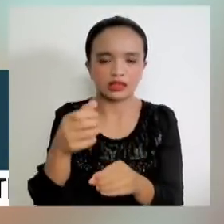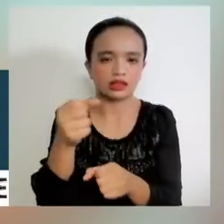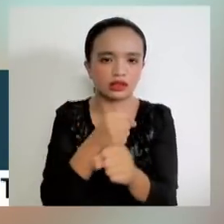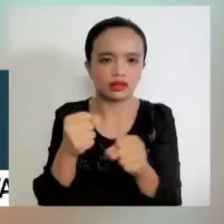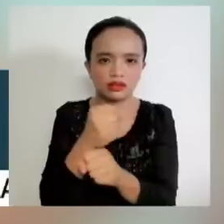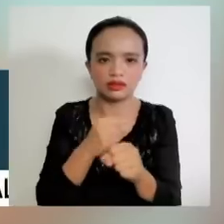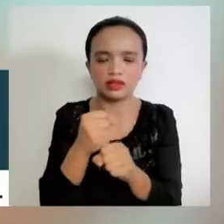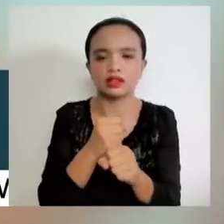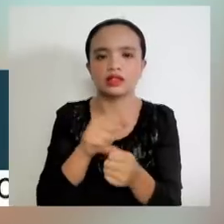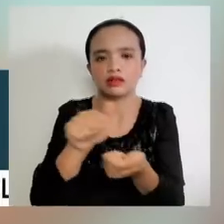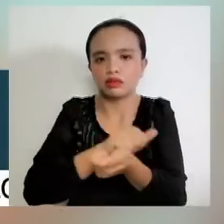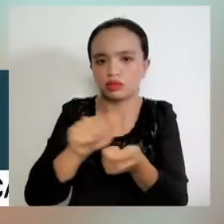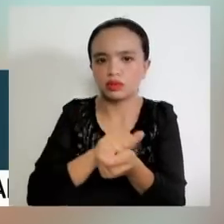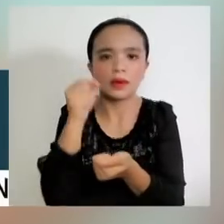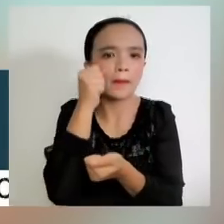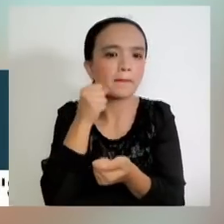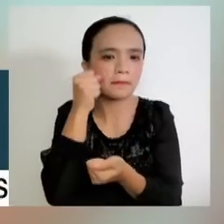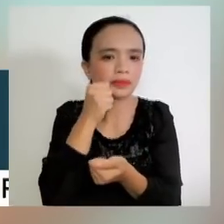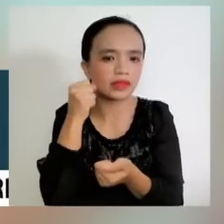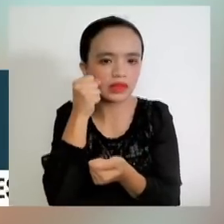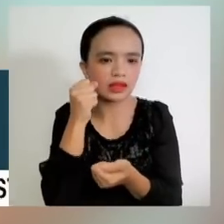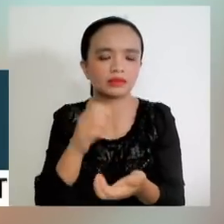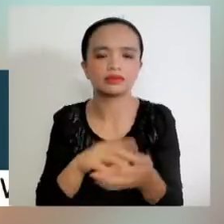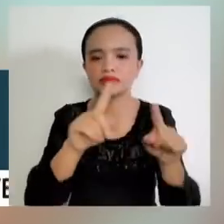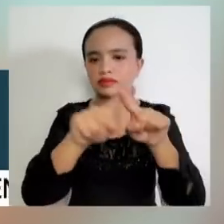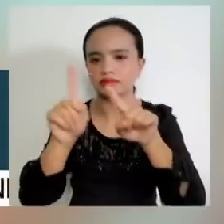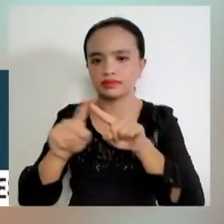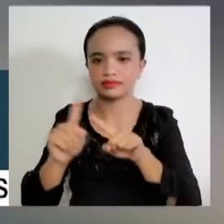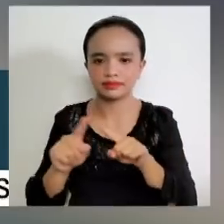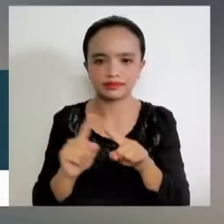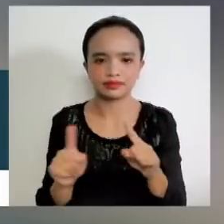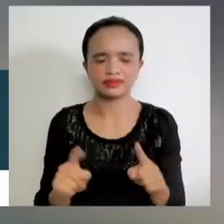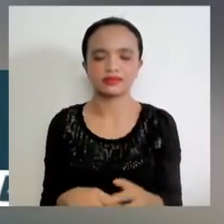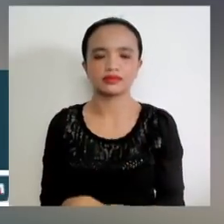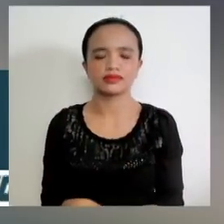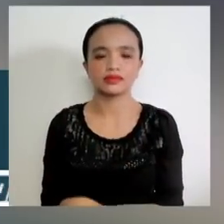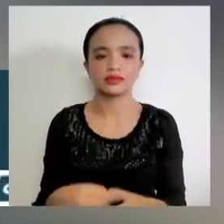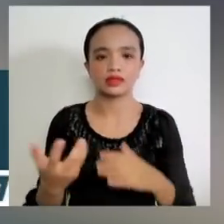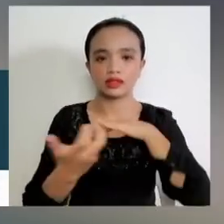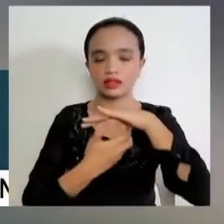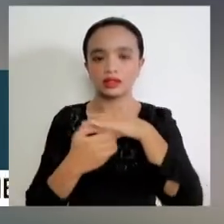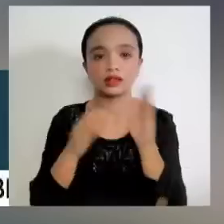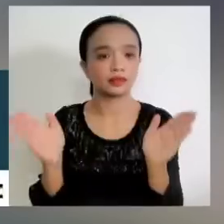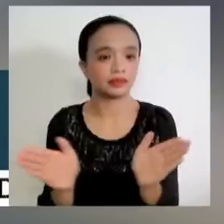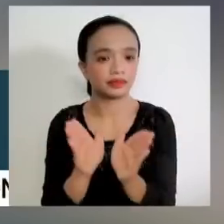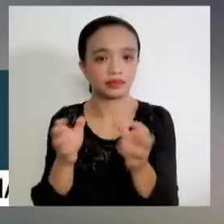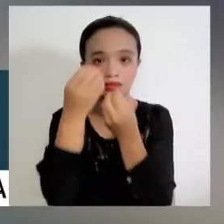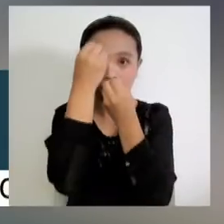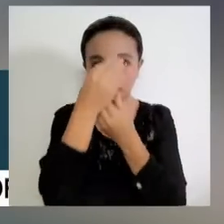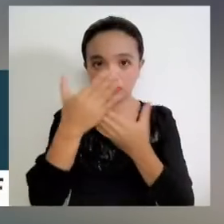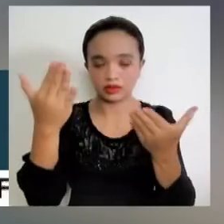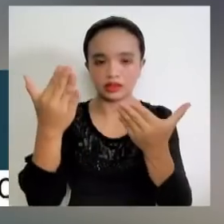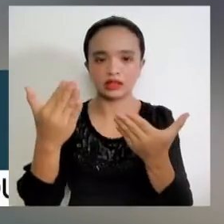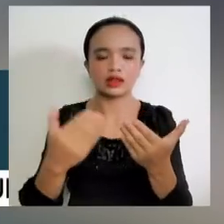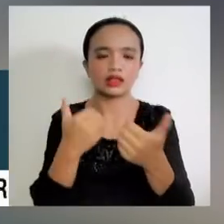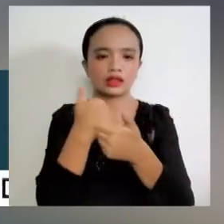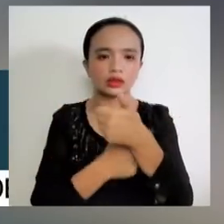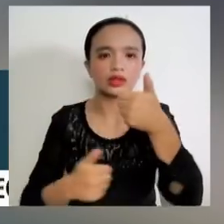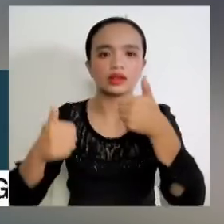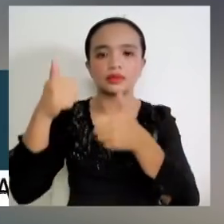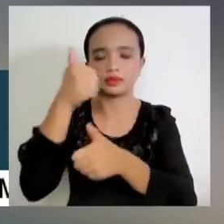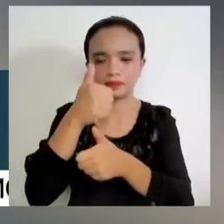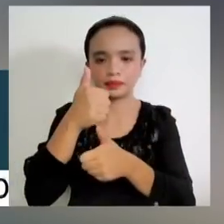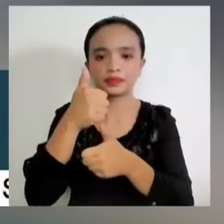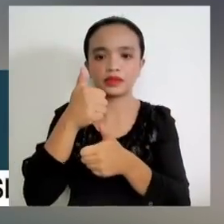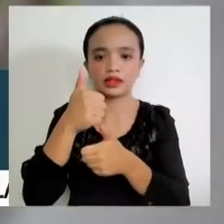bread, bottled water, and instant noodles. Consumers are encouraged to inform the authorities in case they witness vendors